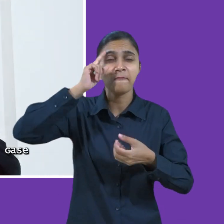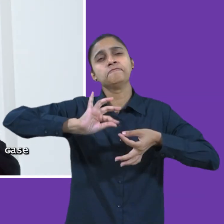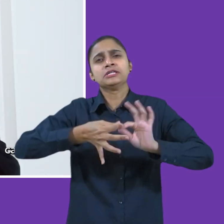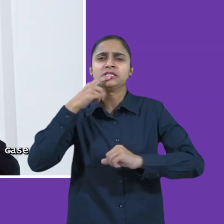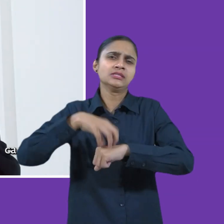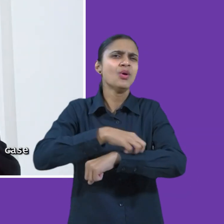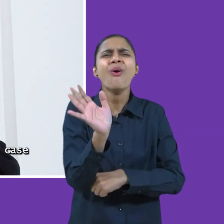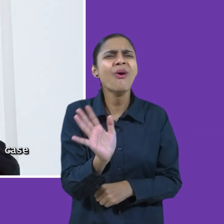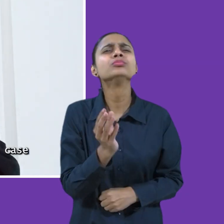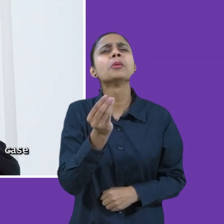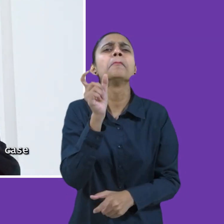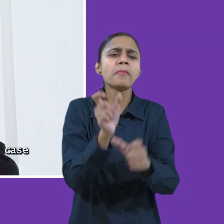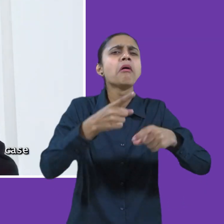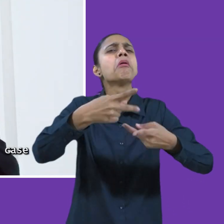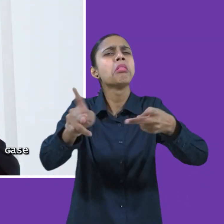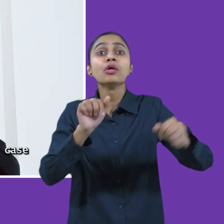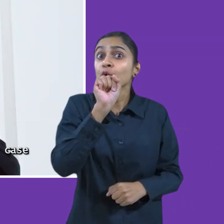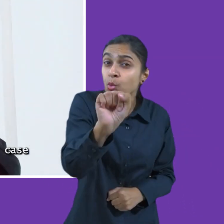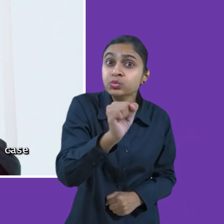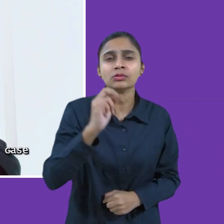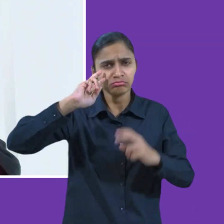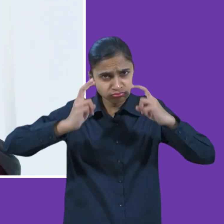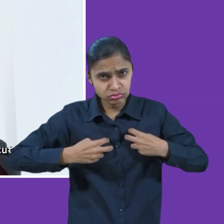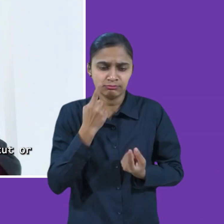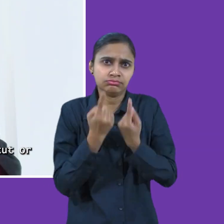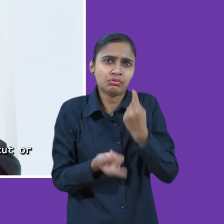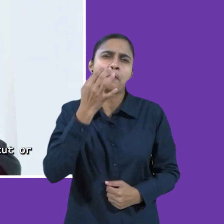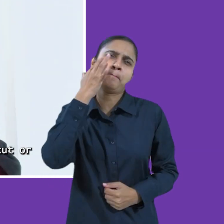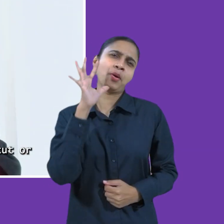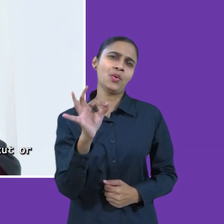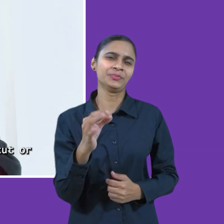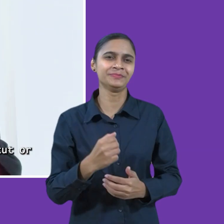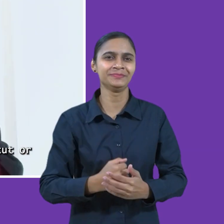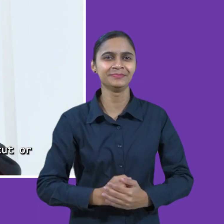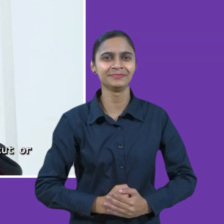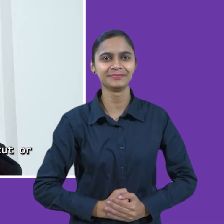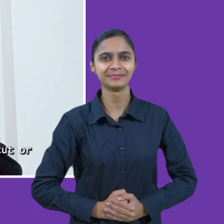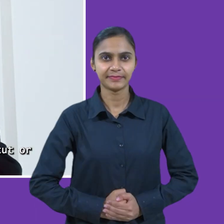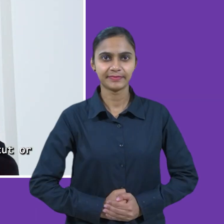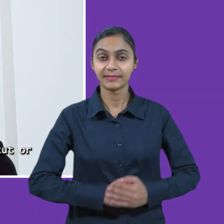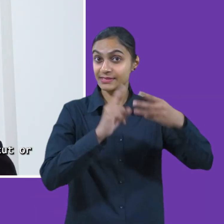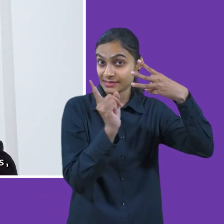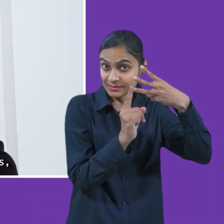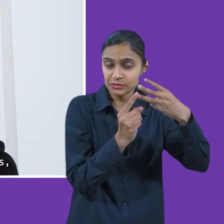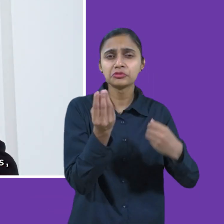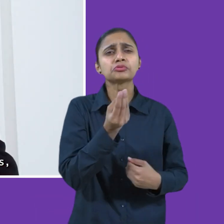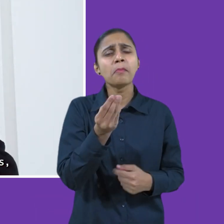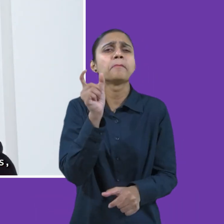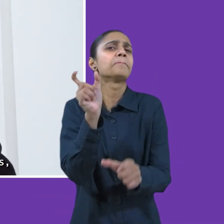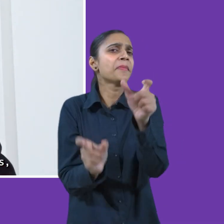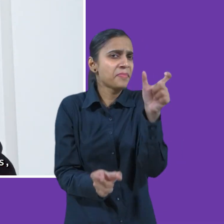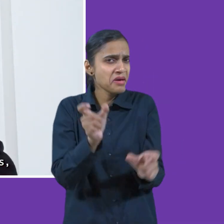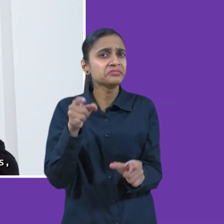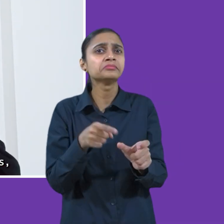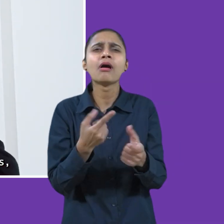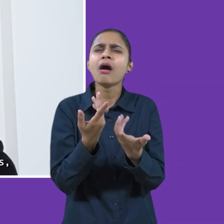have to see what suits you in your case, or what would have triggered. And then also in some cases it was like a cut or a wound.